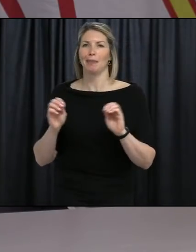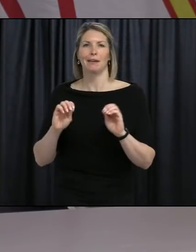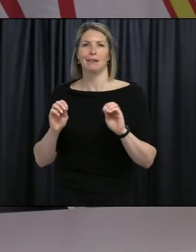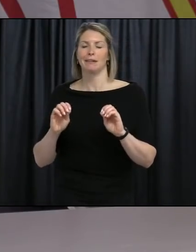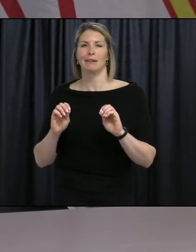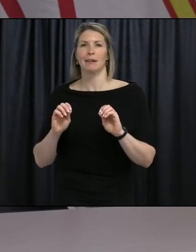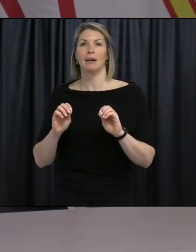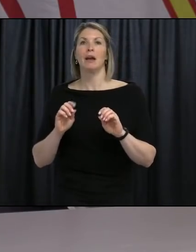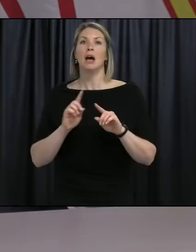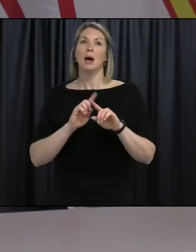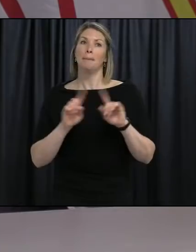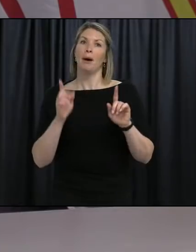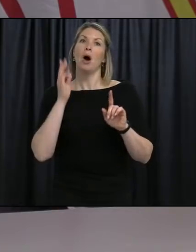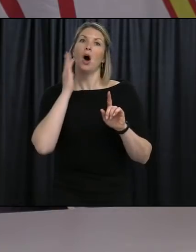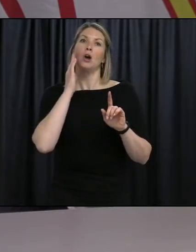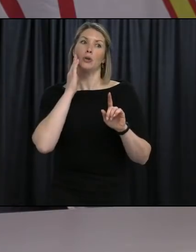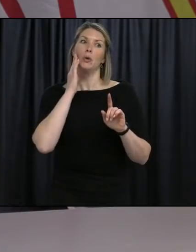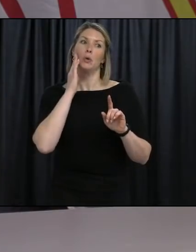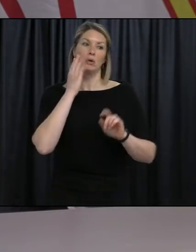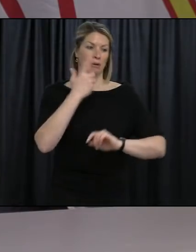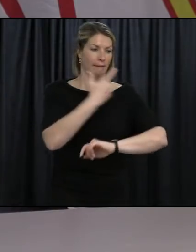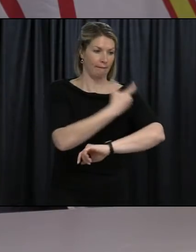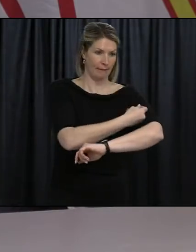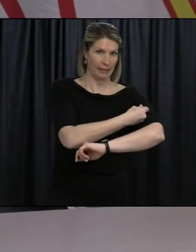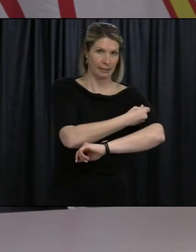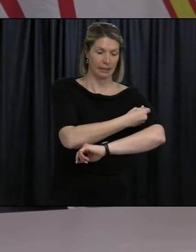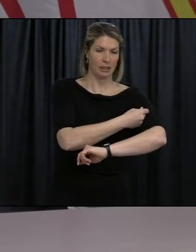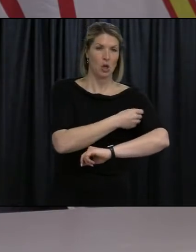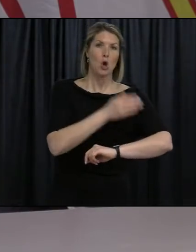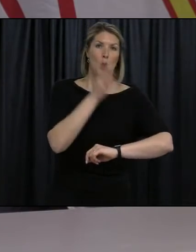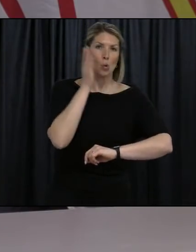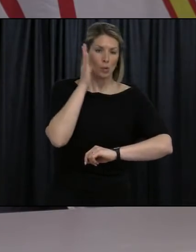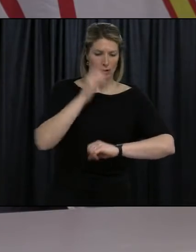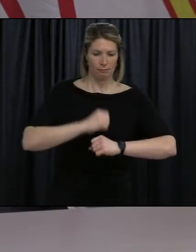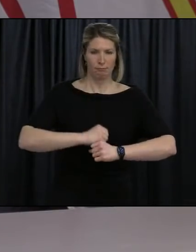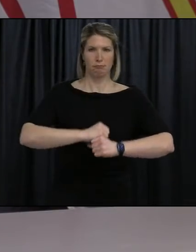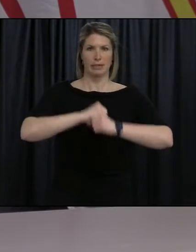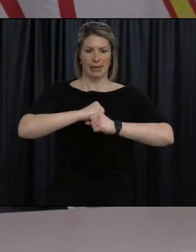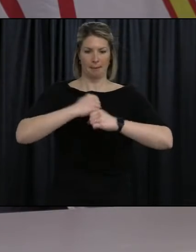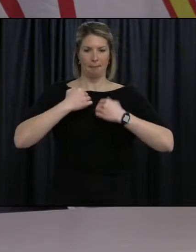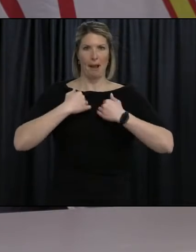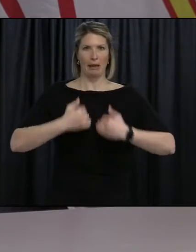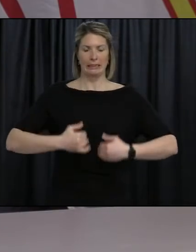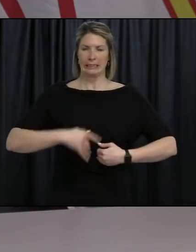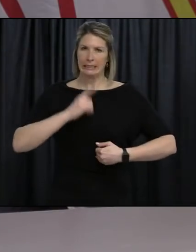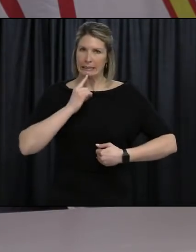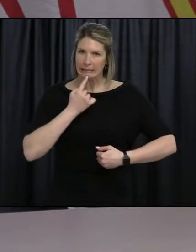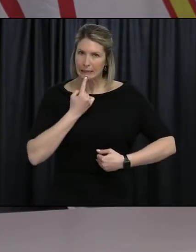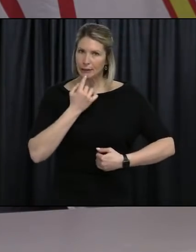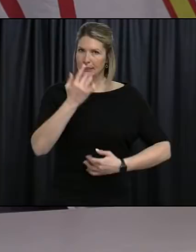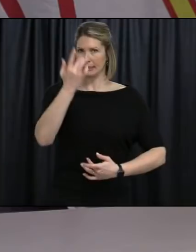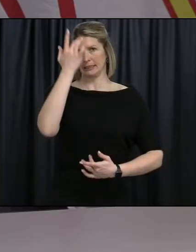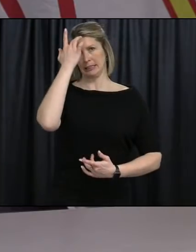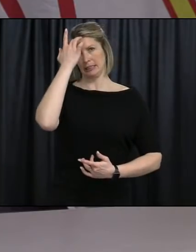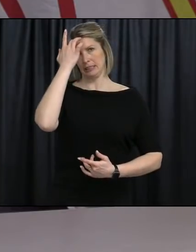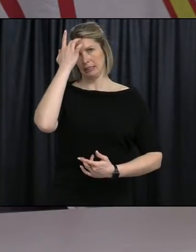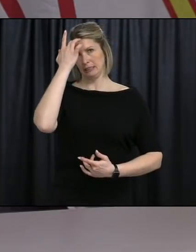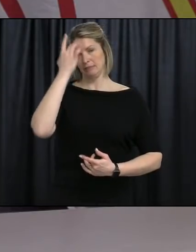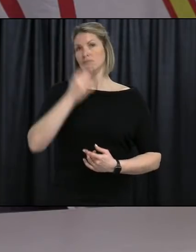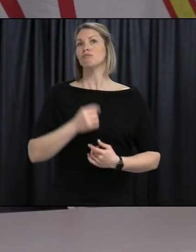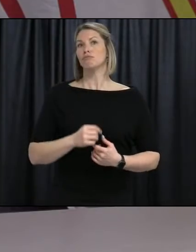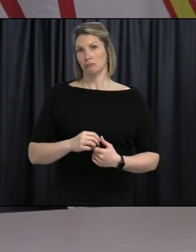protection from severe disease, and so that seems, when people aren't